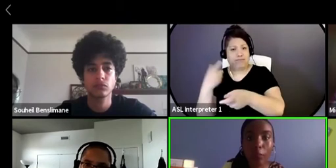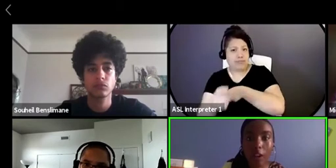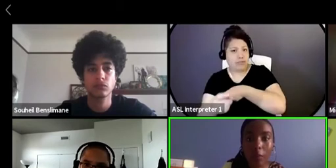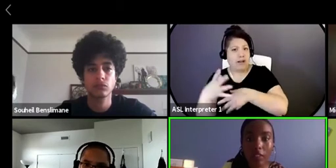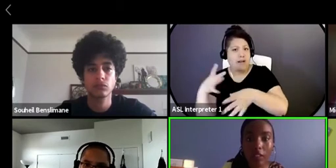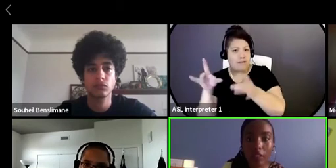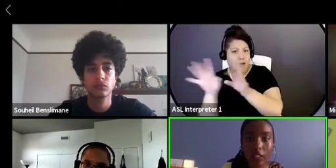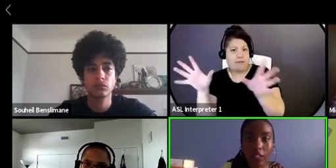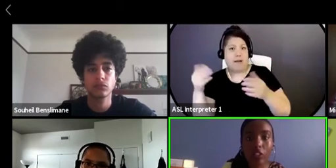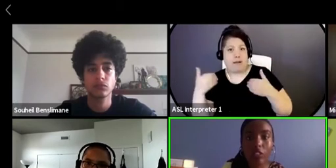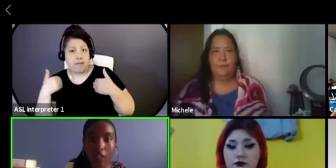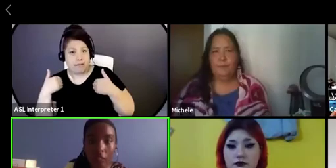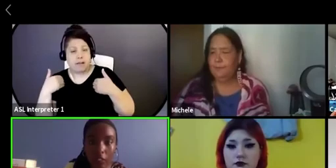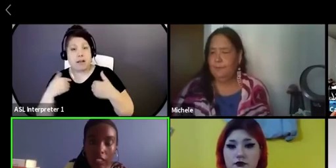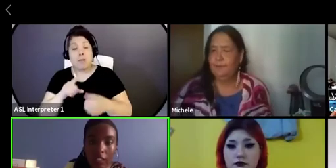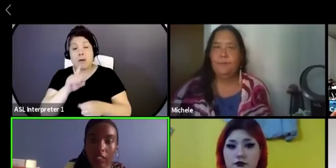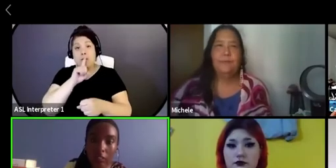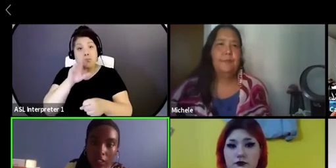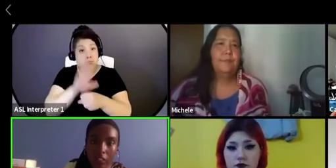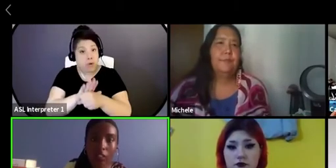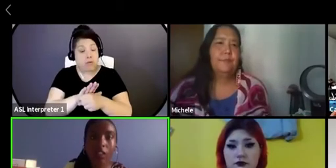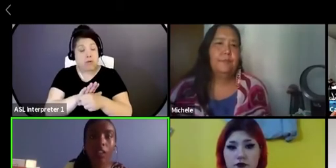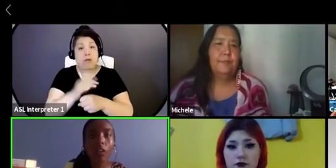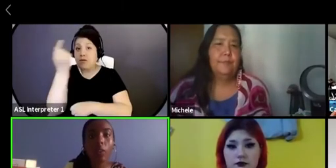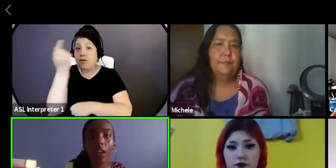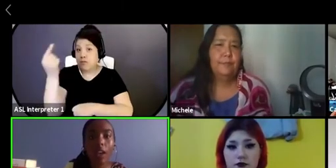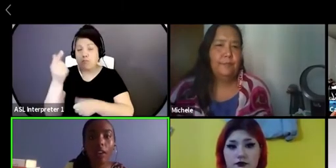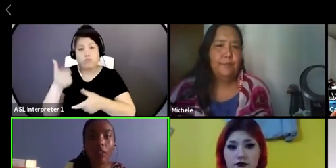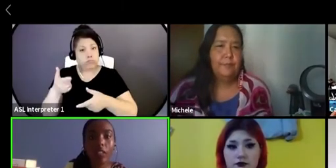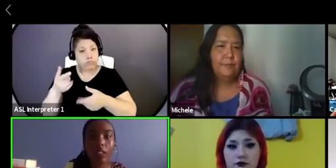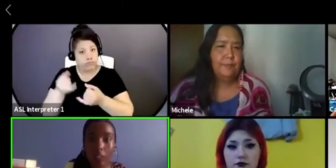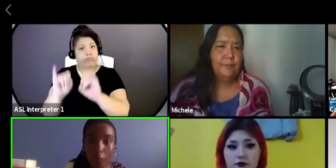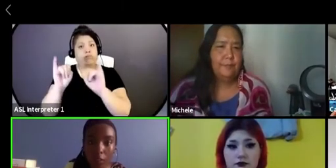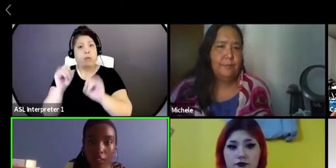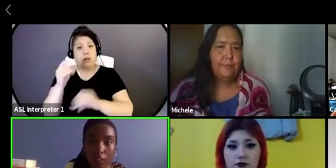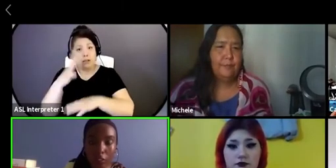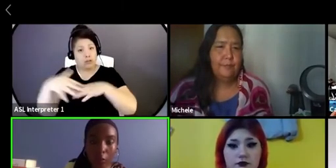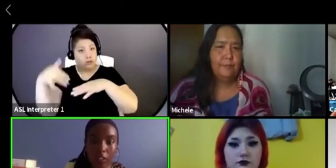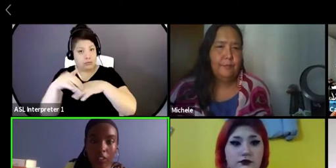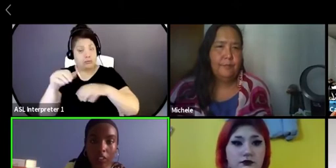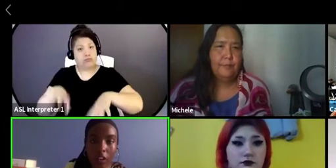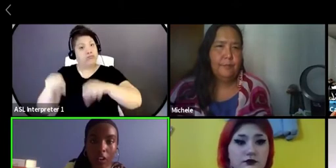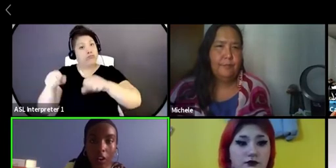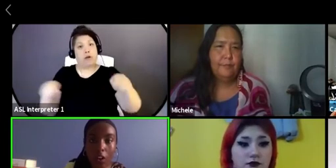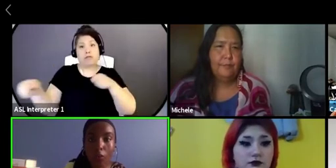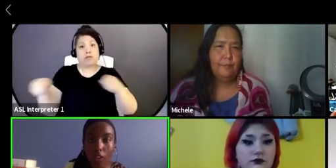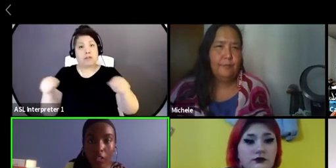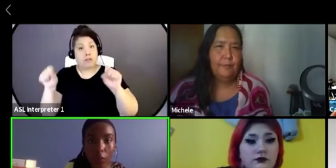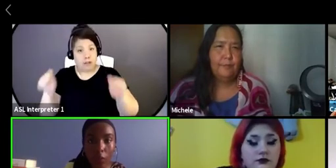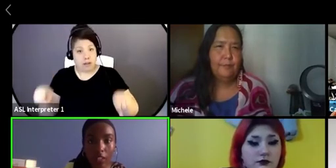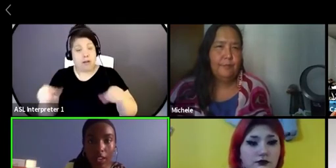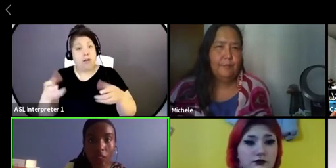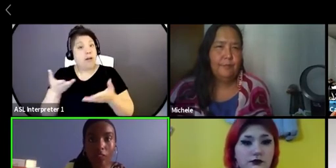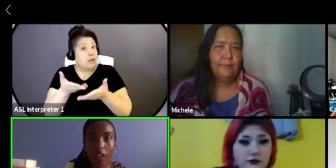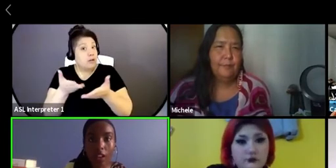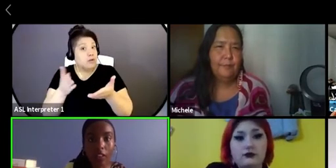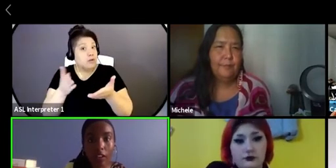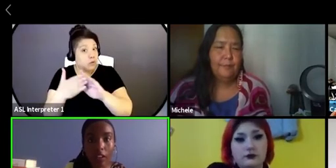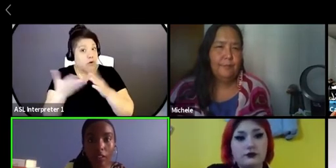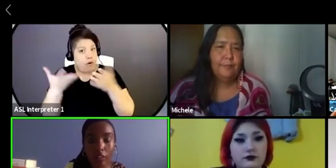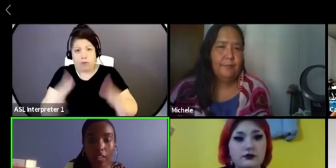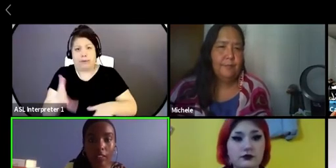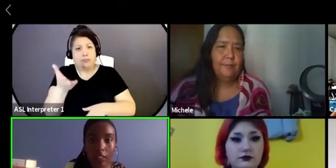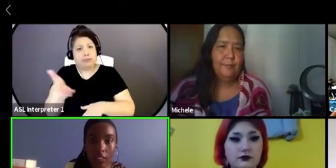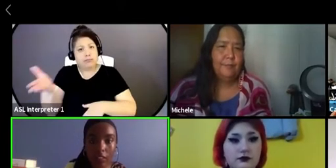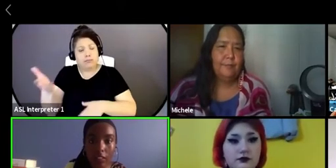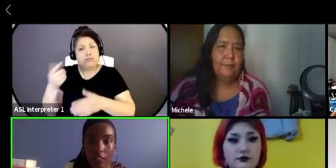the promise of Indigenous sovereignty and governance. We have the example of communities already working outside